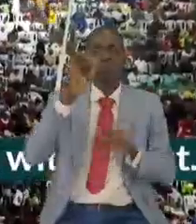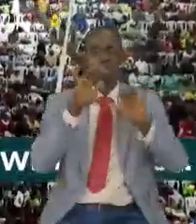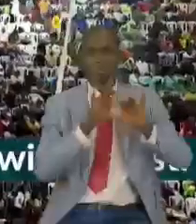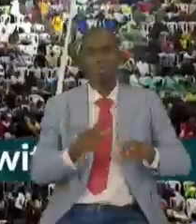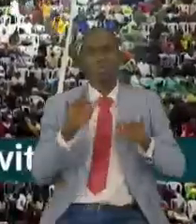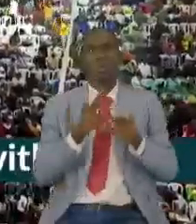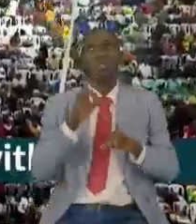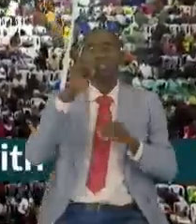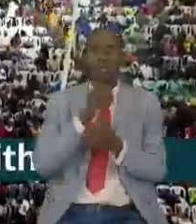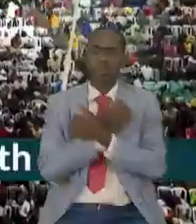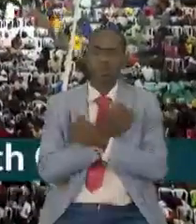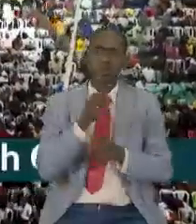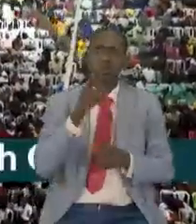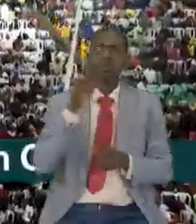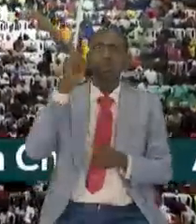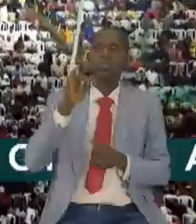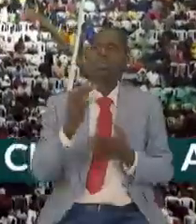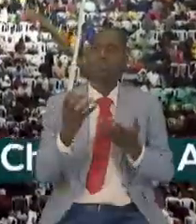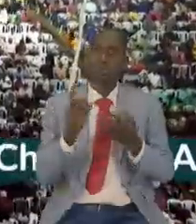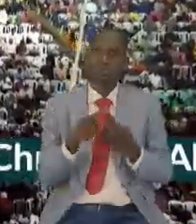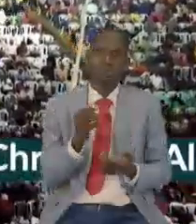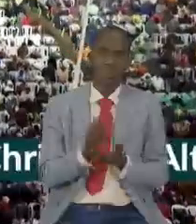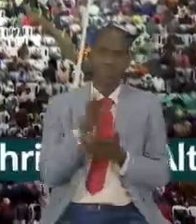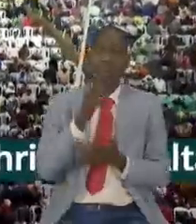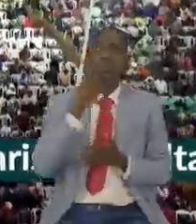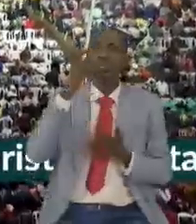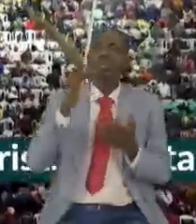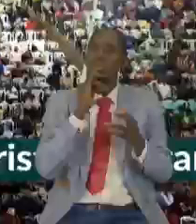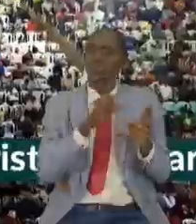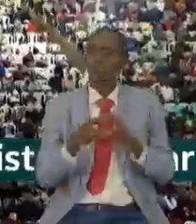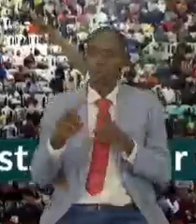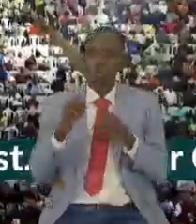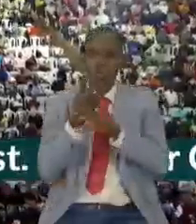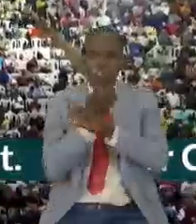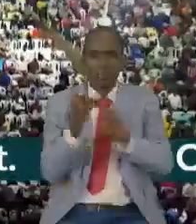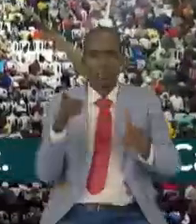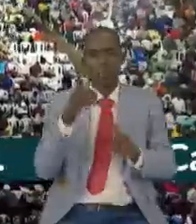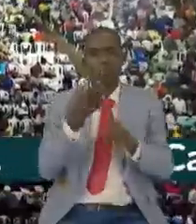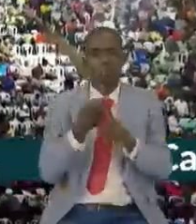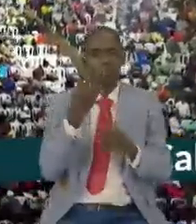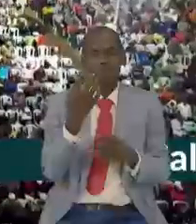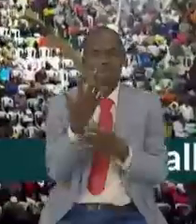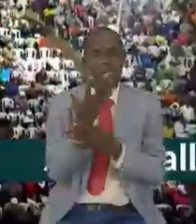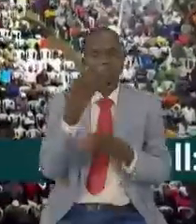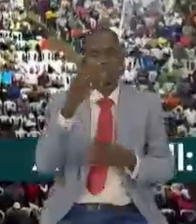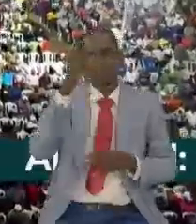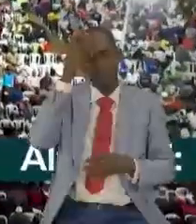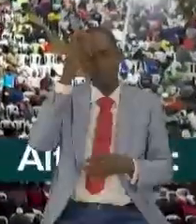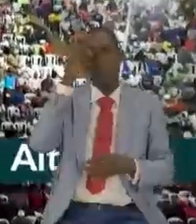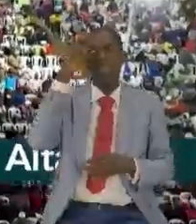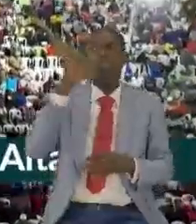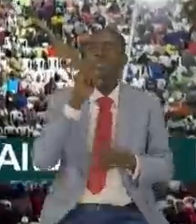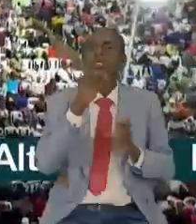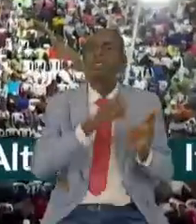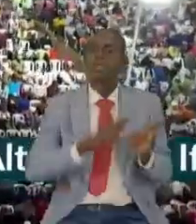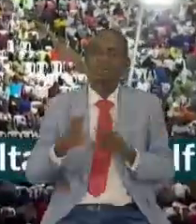my left, your own right? Yes, I've seen that also. How about outside the gate? Are you done? Outside the gate.